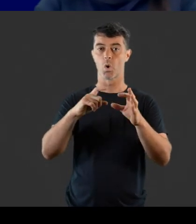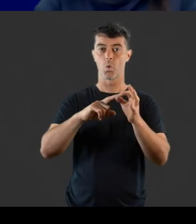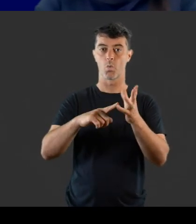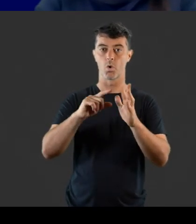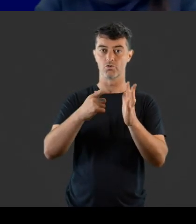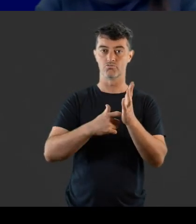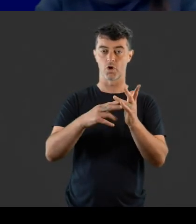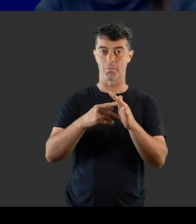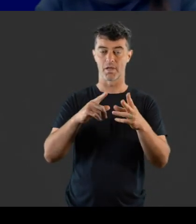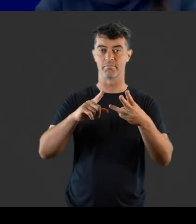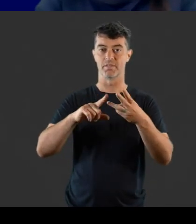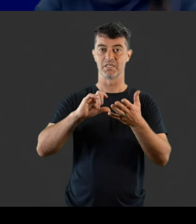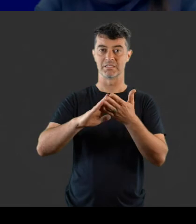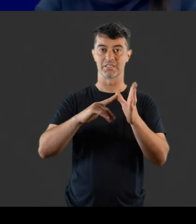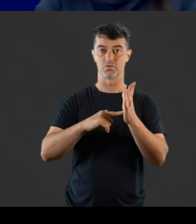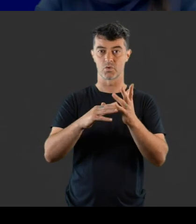quadranopia,